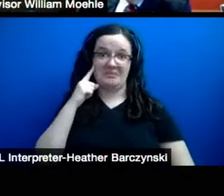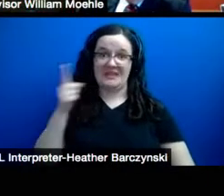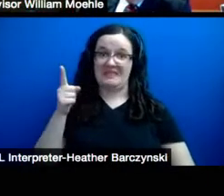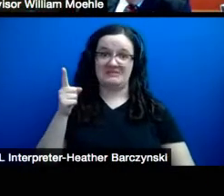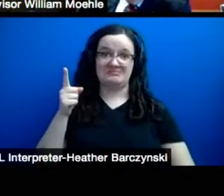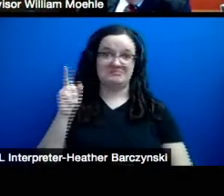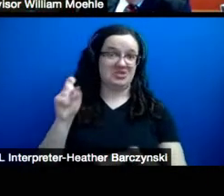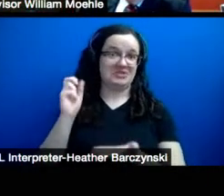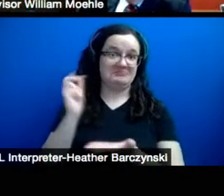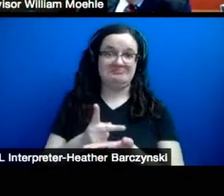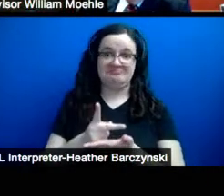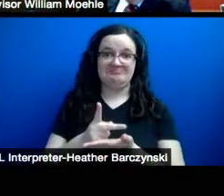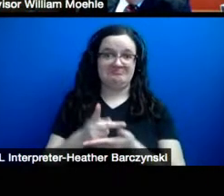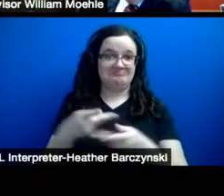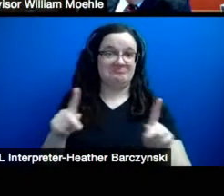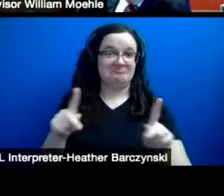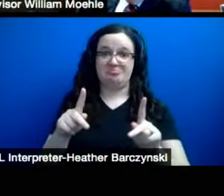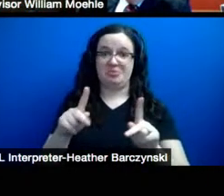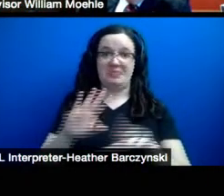my voice, but